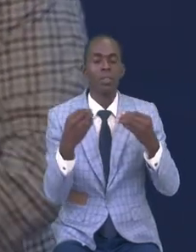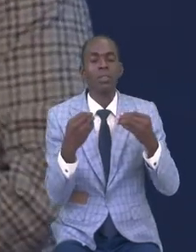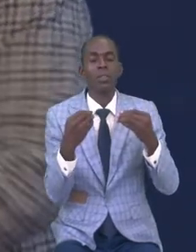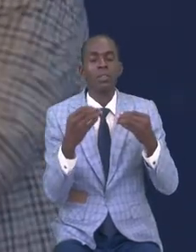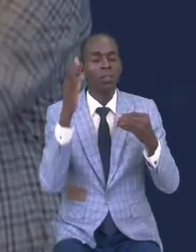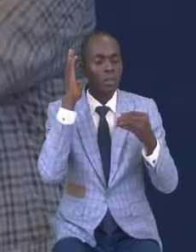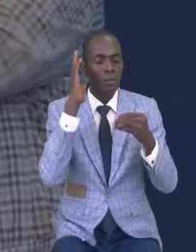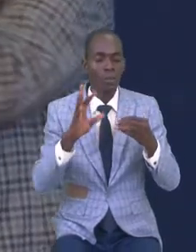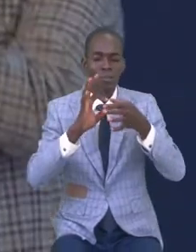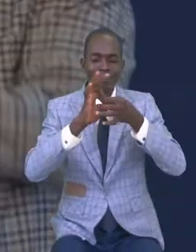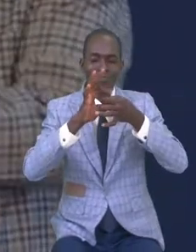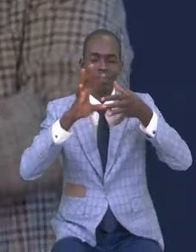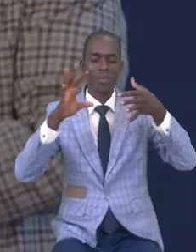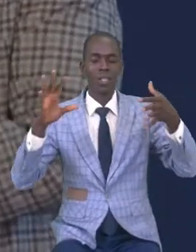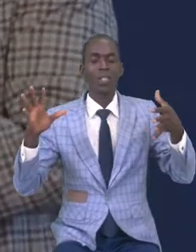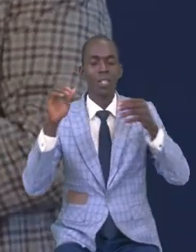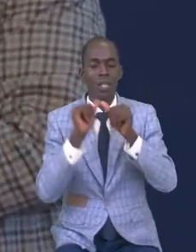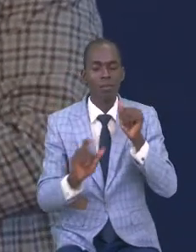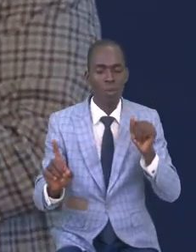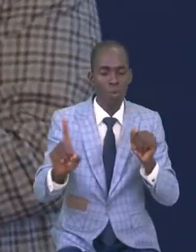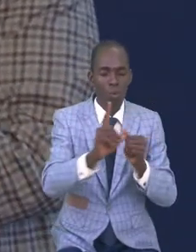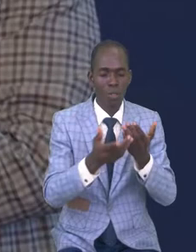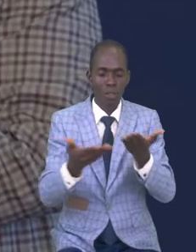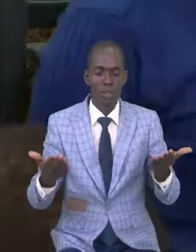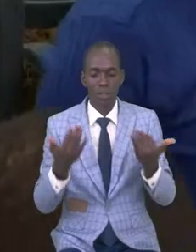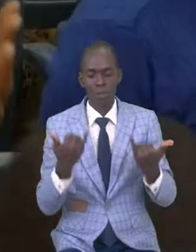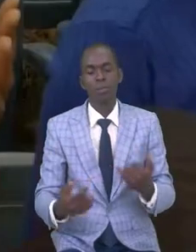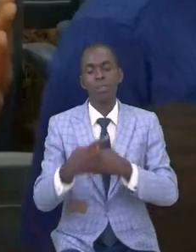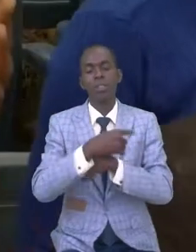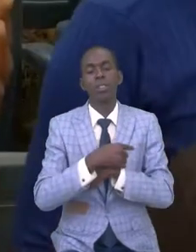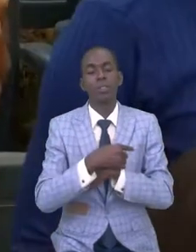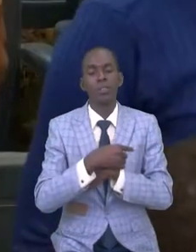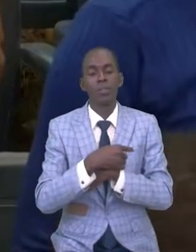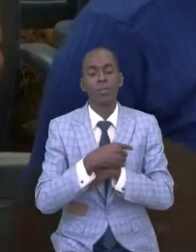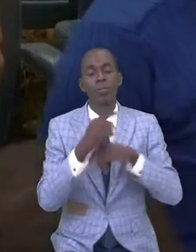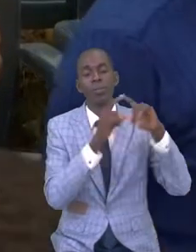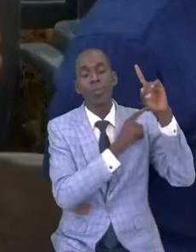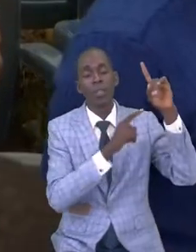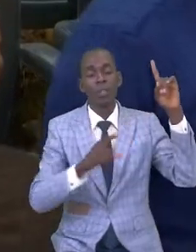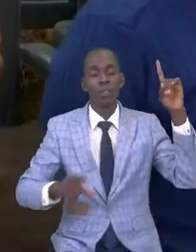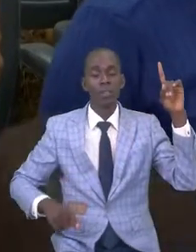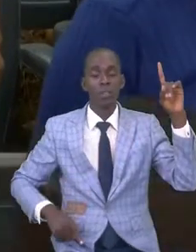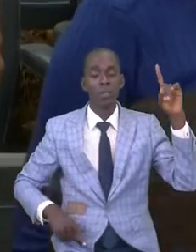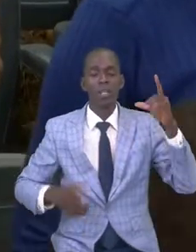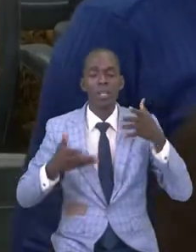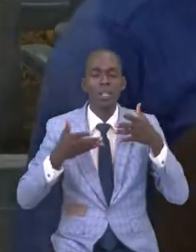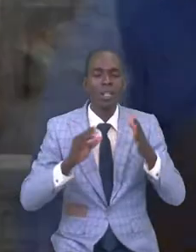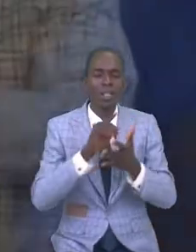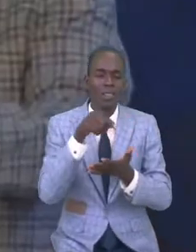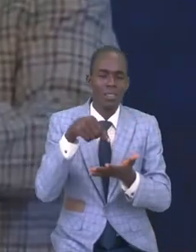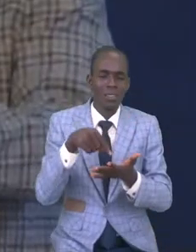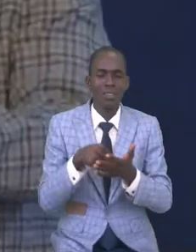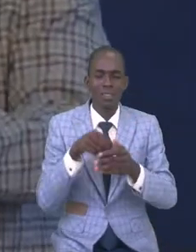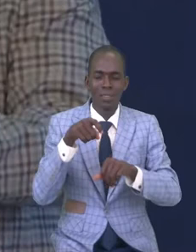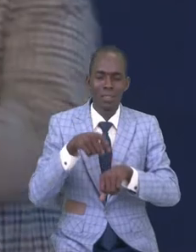will release everyone here today. Lord, let this